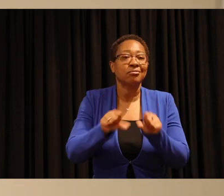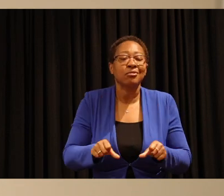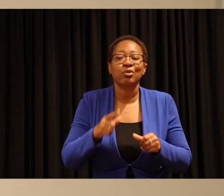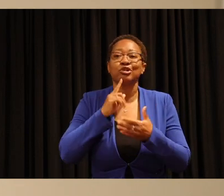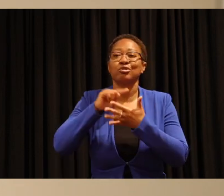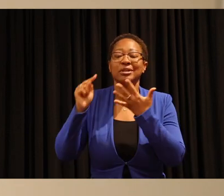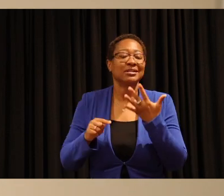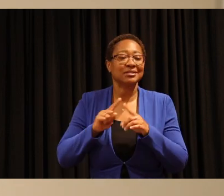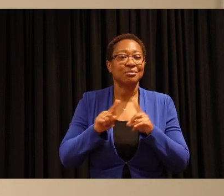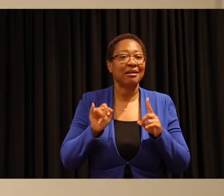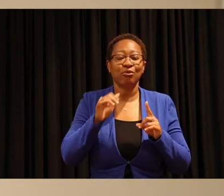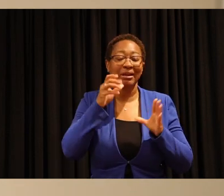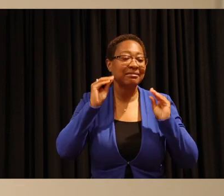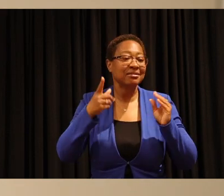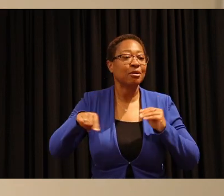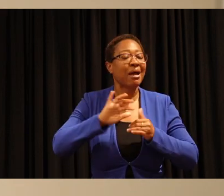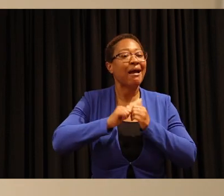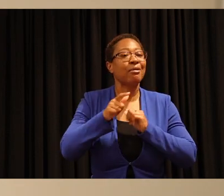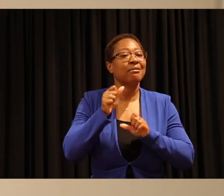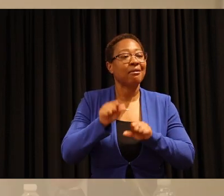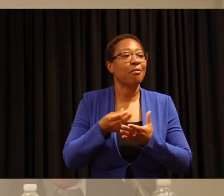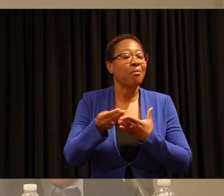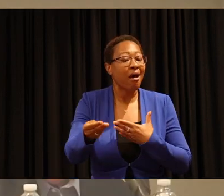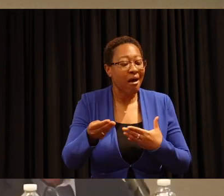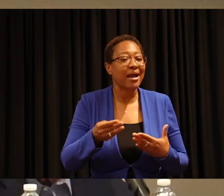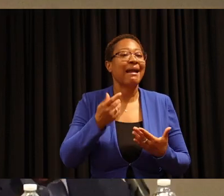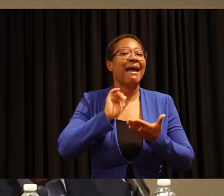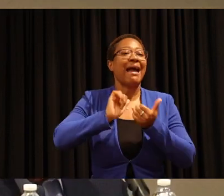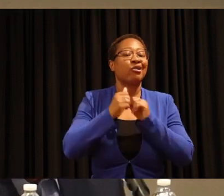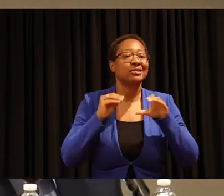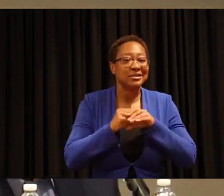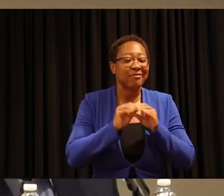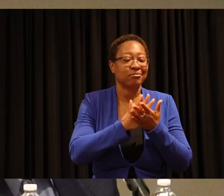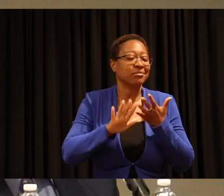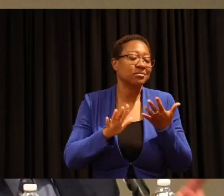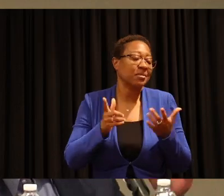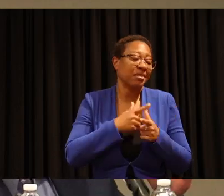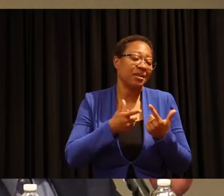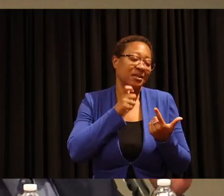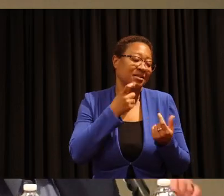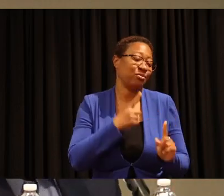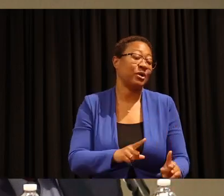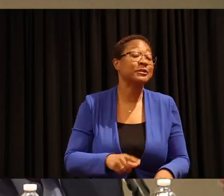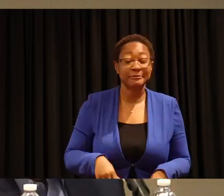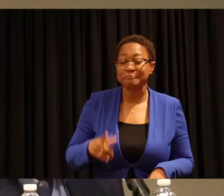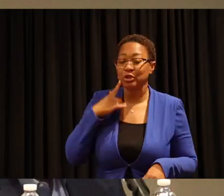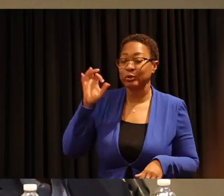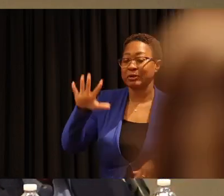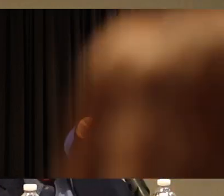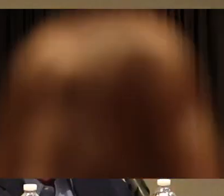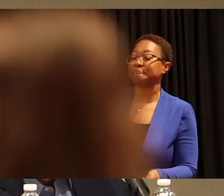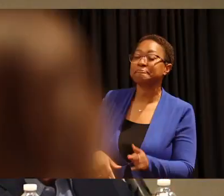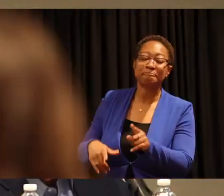communities, if we're not teaching people how they can buy these homes. So I just want to make sure I said that. Excellent. Can I hit the AI one?